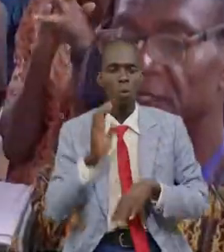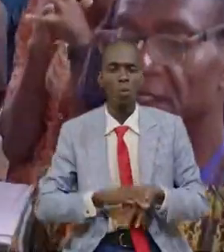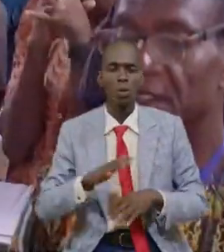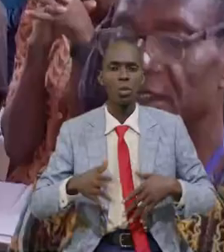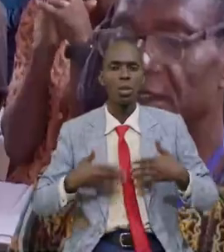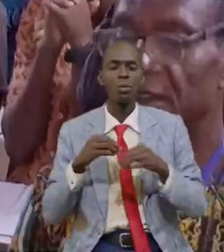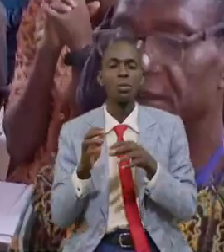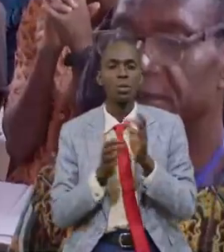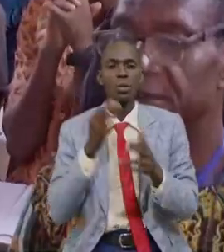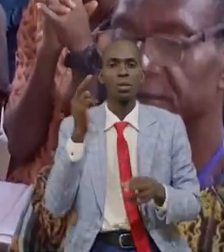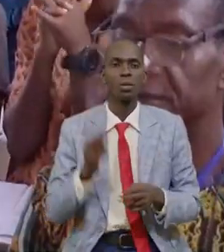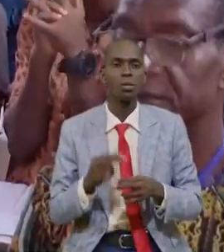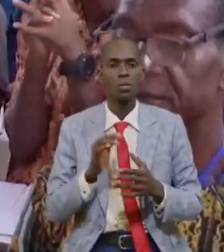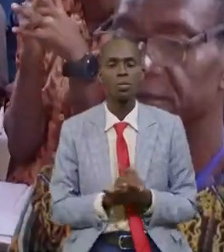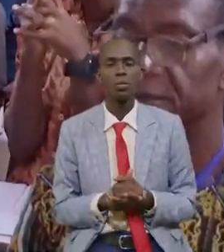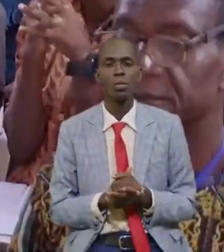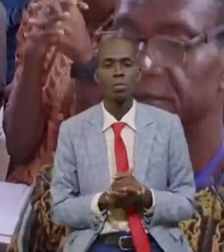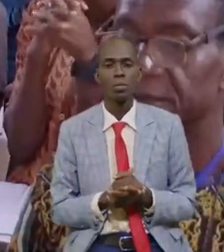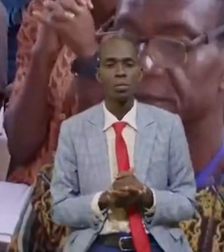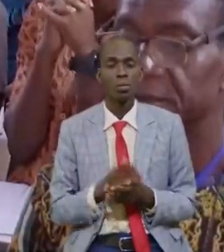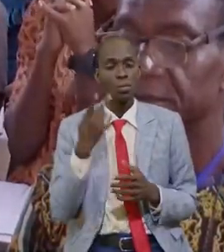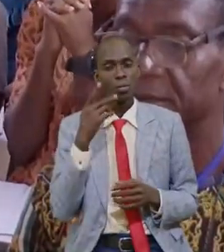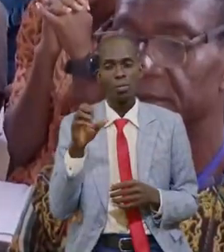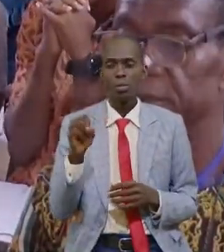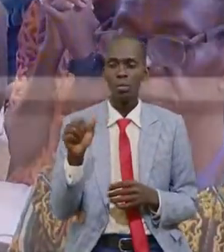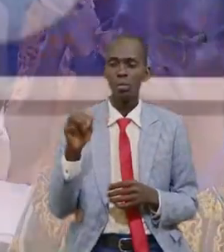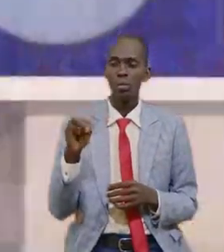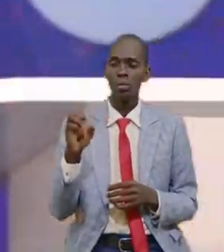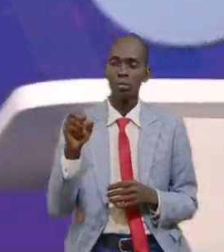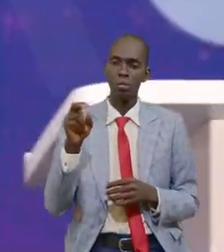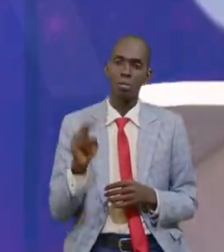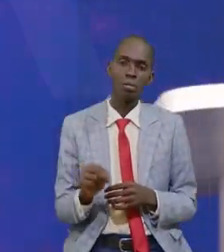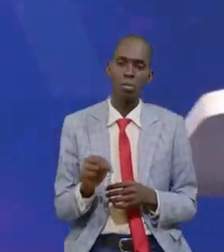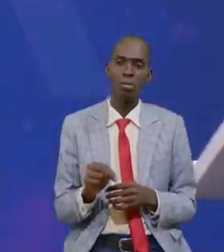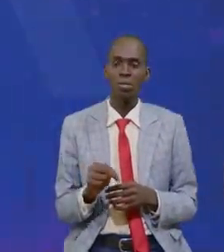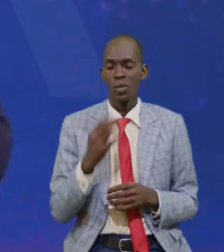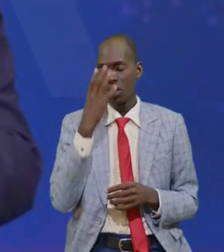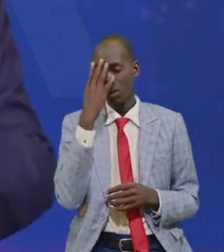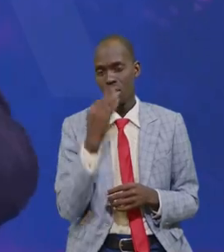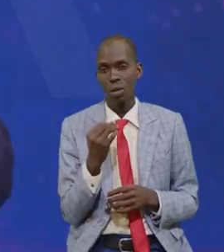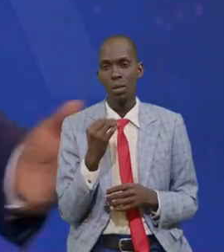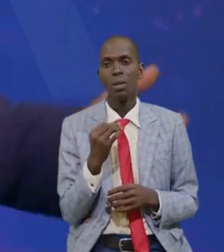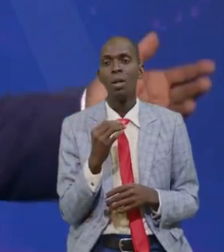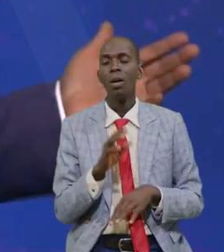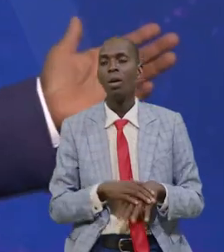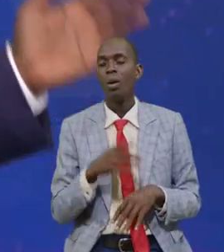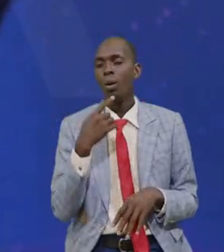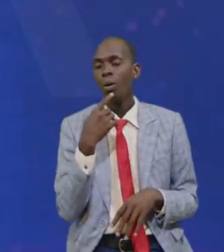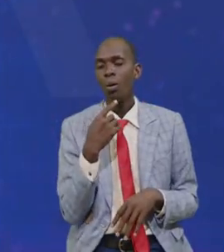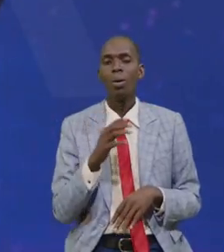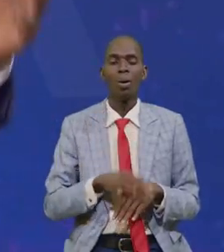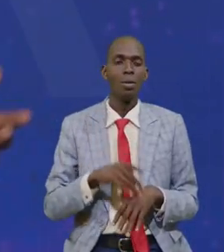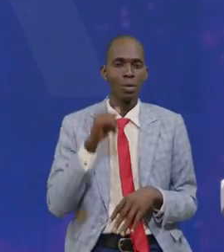name. You know, something is left on, tell me the story. And then